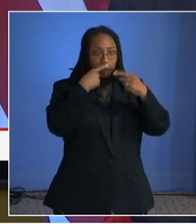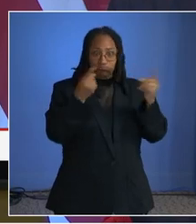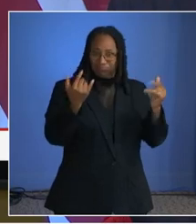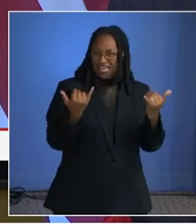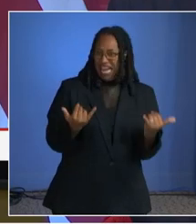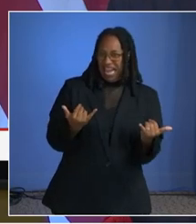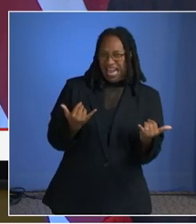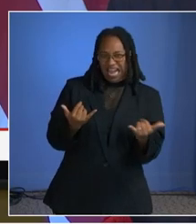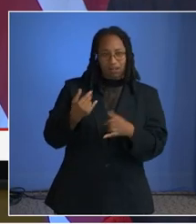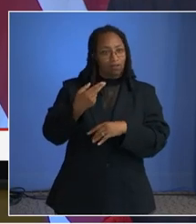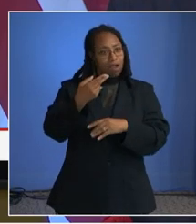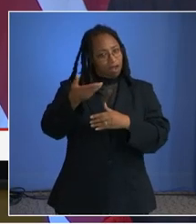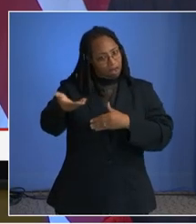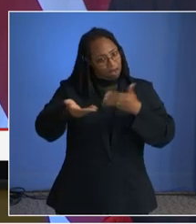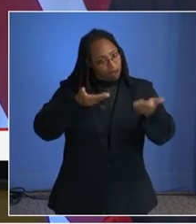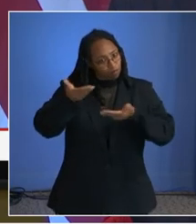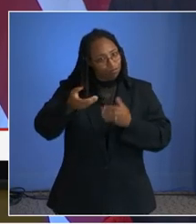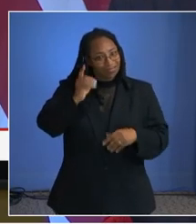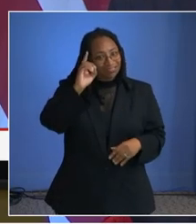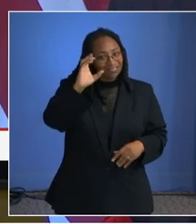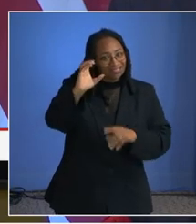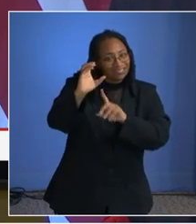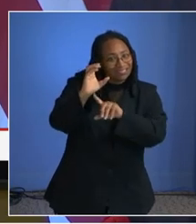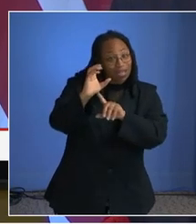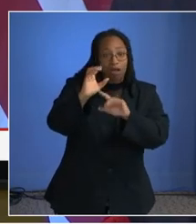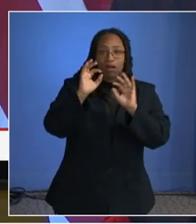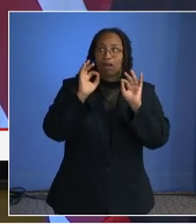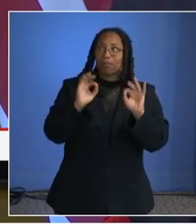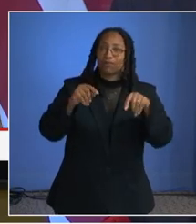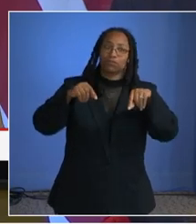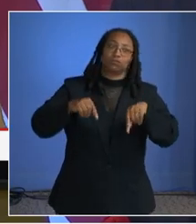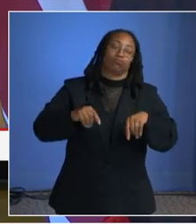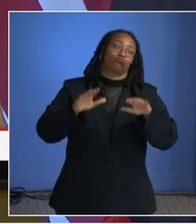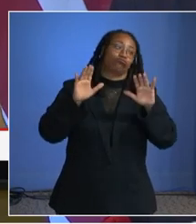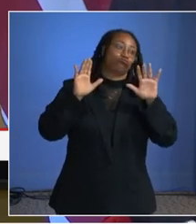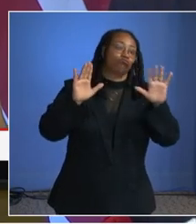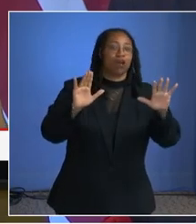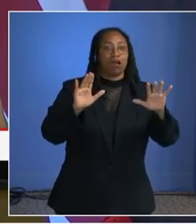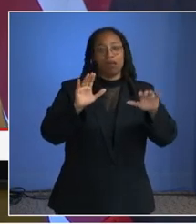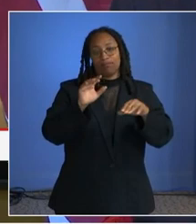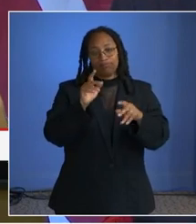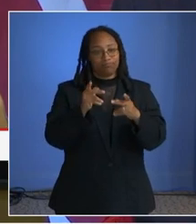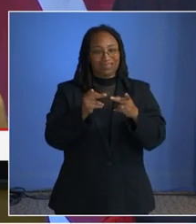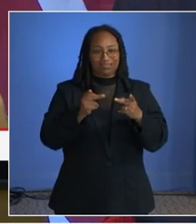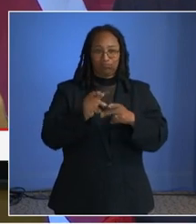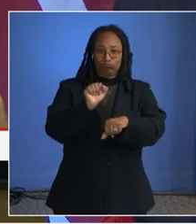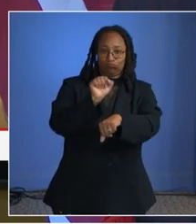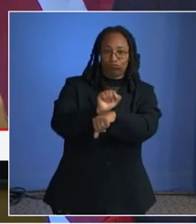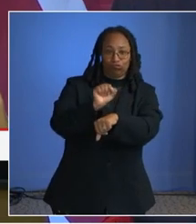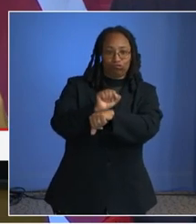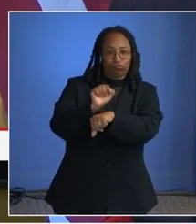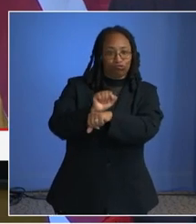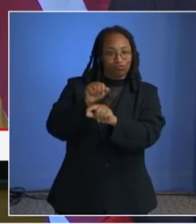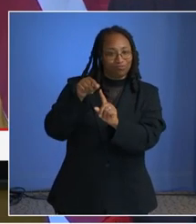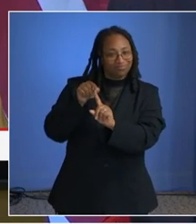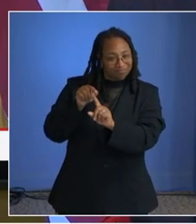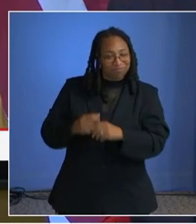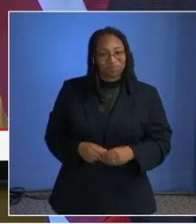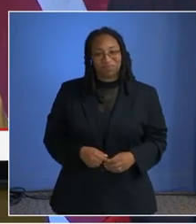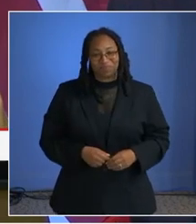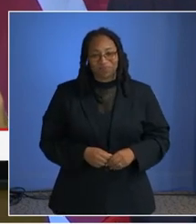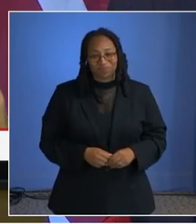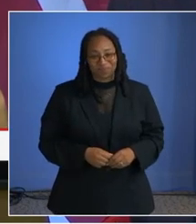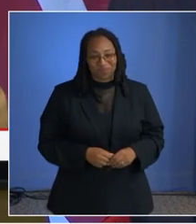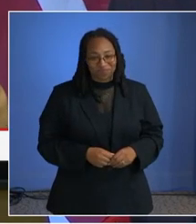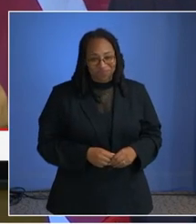And Charles Hall, our acting director for human services, will say a little bit more about